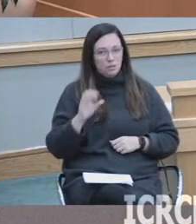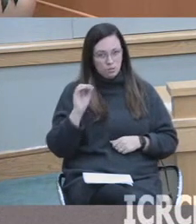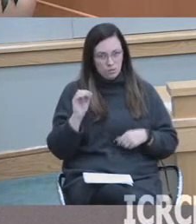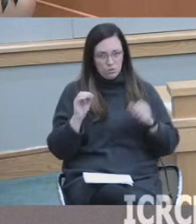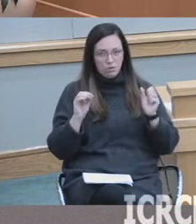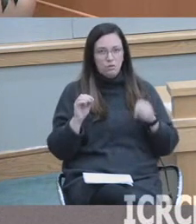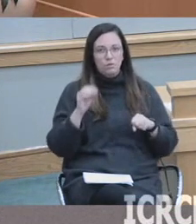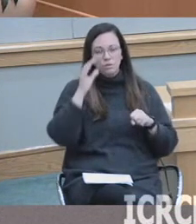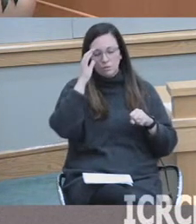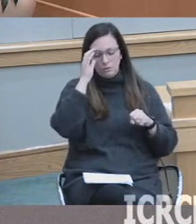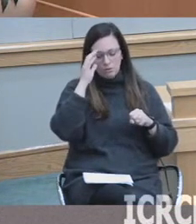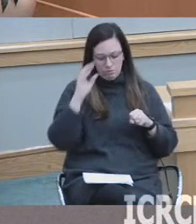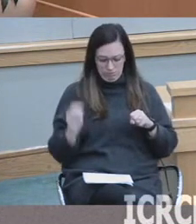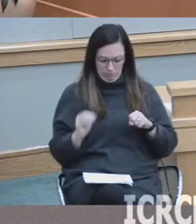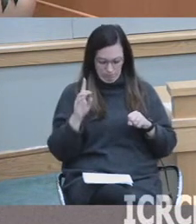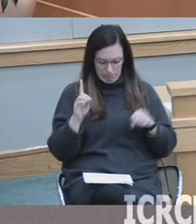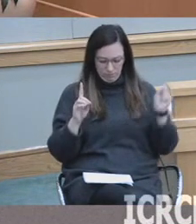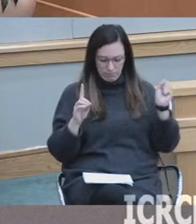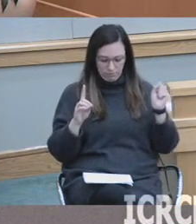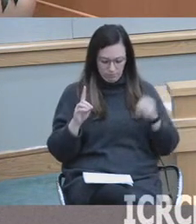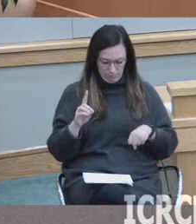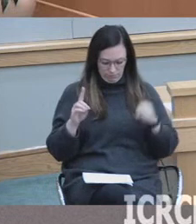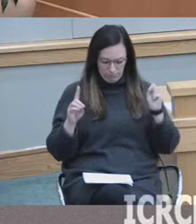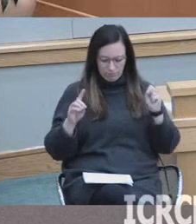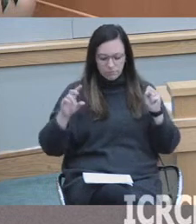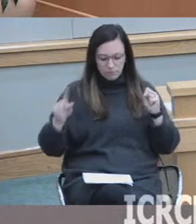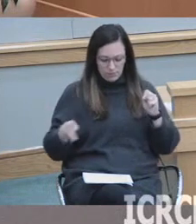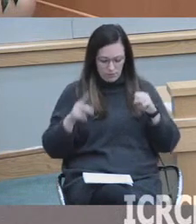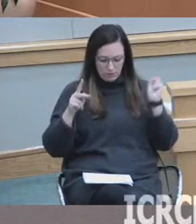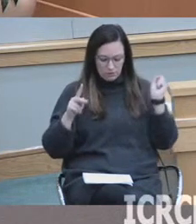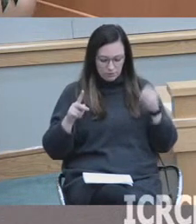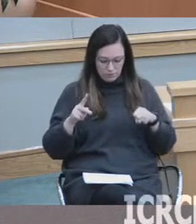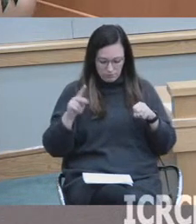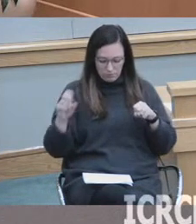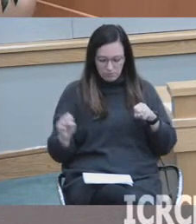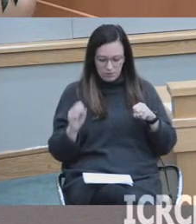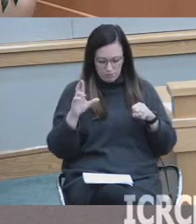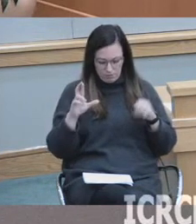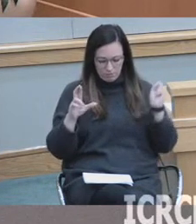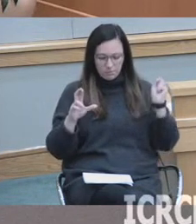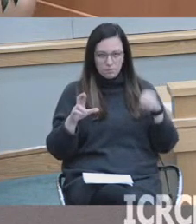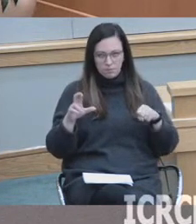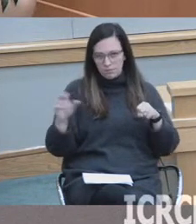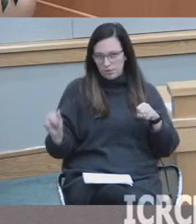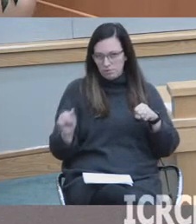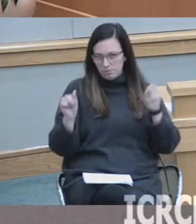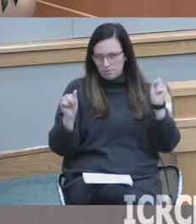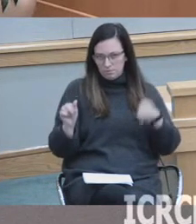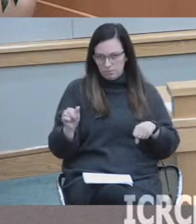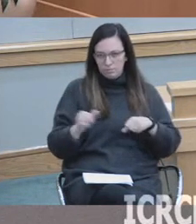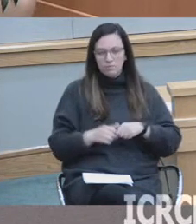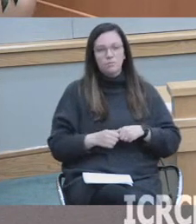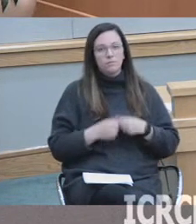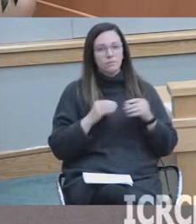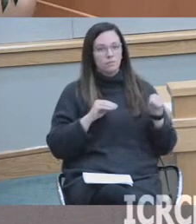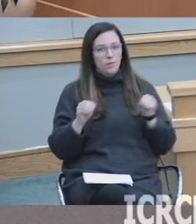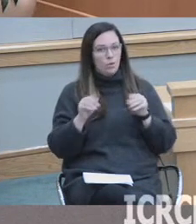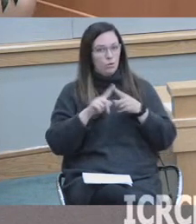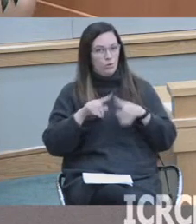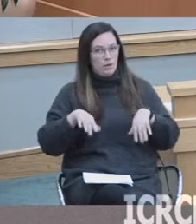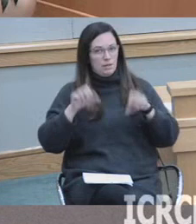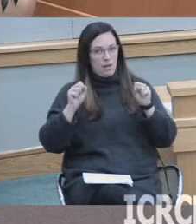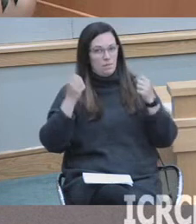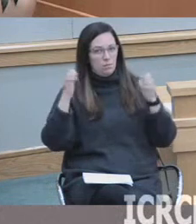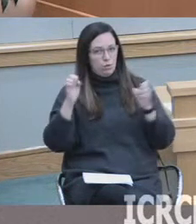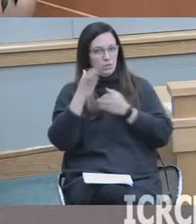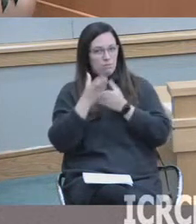Ms. McDaniel. Yes. Mr. Putoff. Yes. Ms. Smiley Robertson. Yes. Mr. Albrecht. Yes. May I have a motion to adopt the